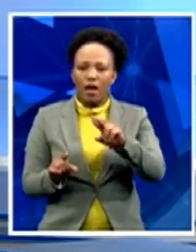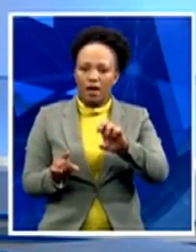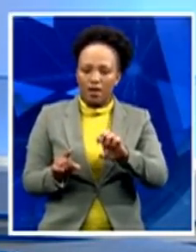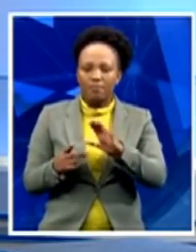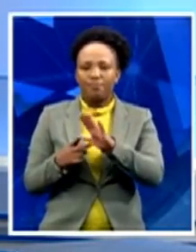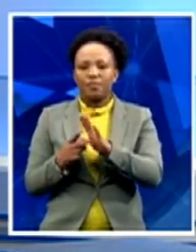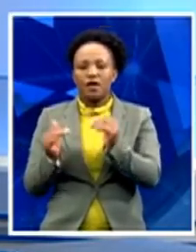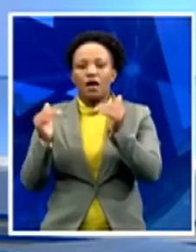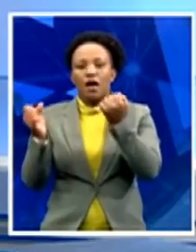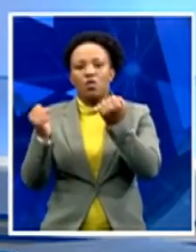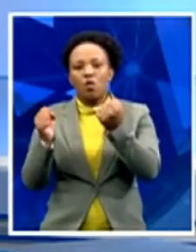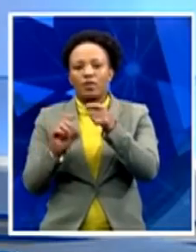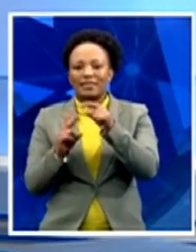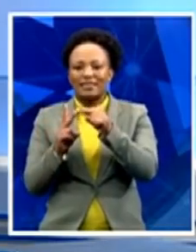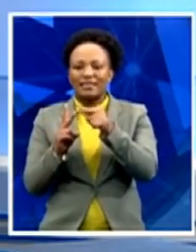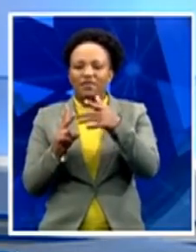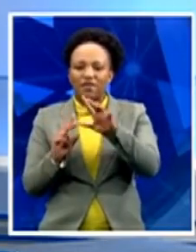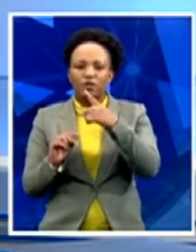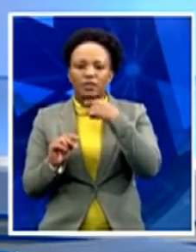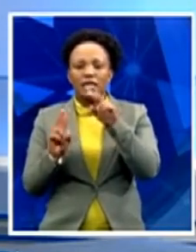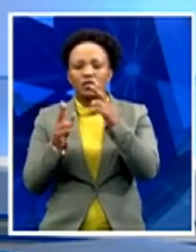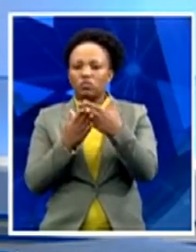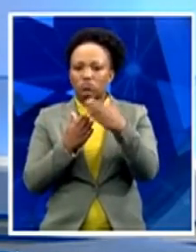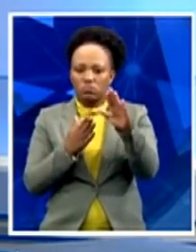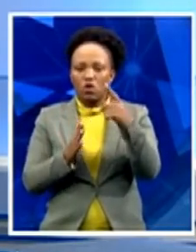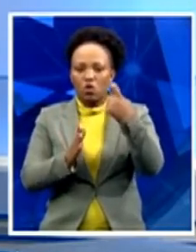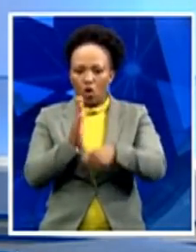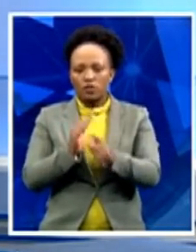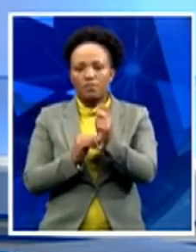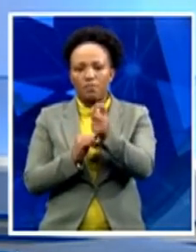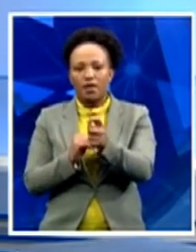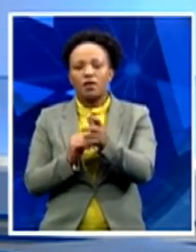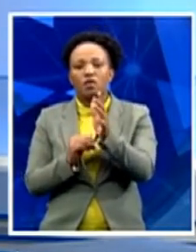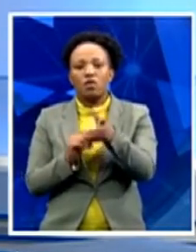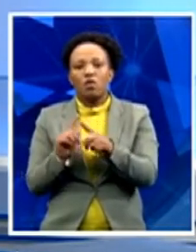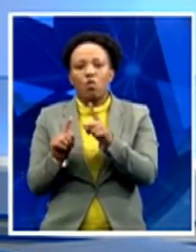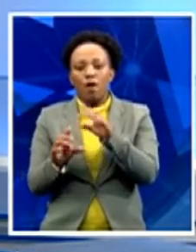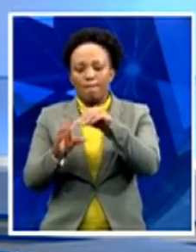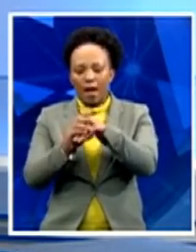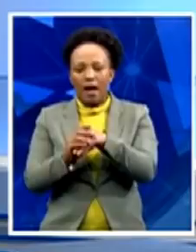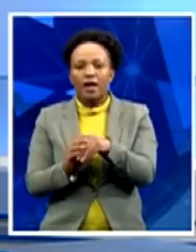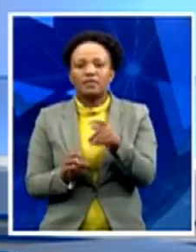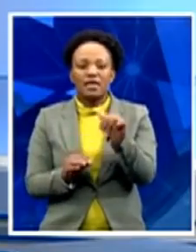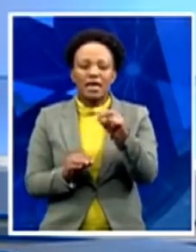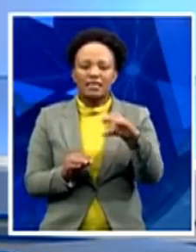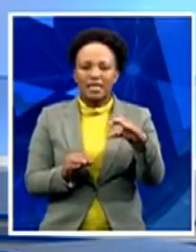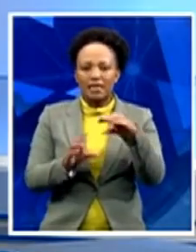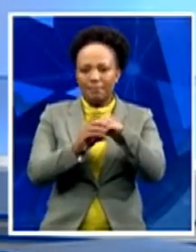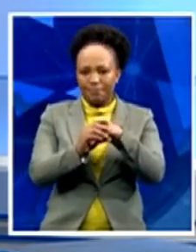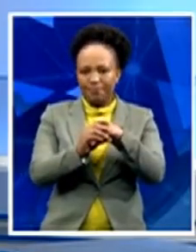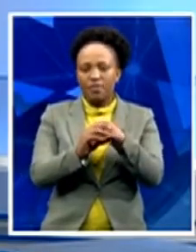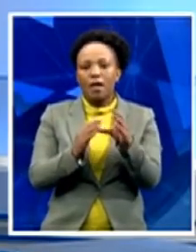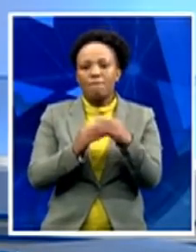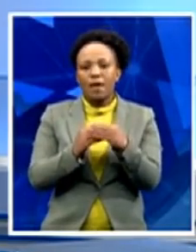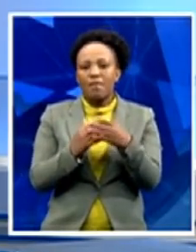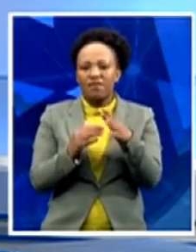been dismissed with costs. Mr. Mawere is part of the ANC structures and members who approached the courts for an